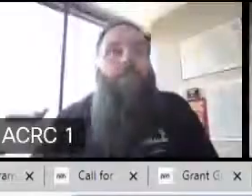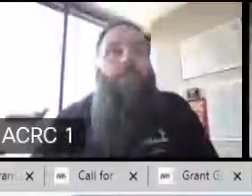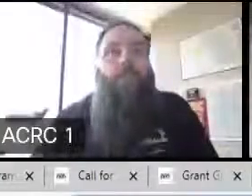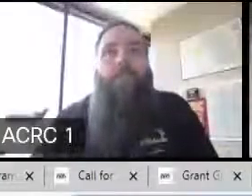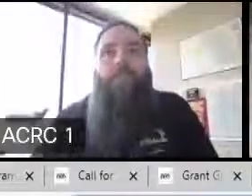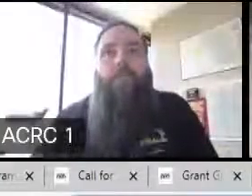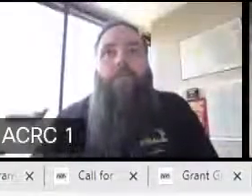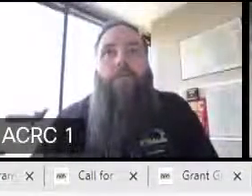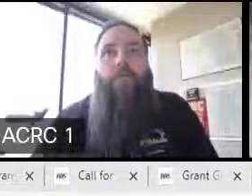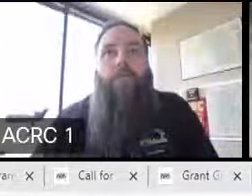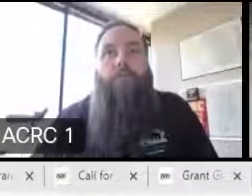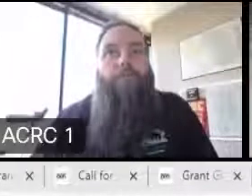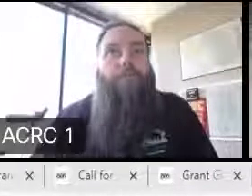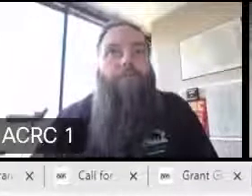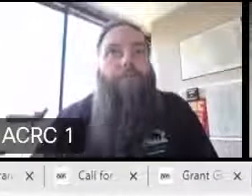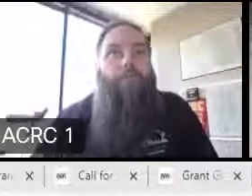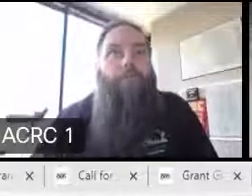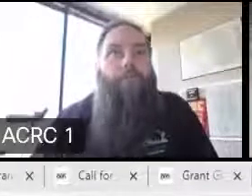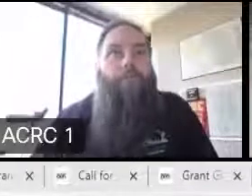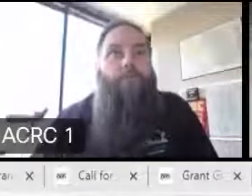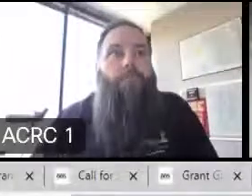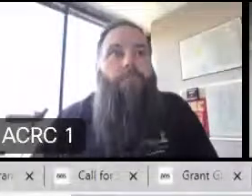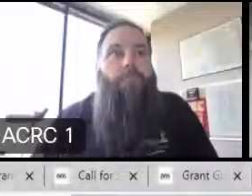If I can move this thing over. Nope, maybe.